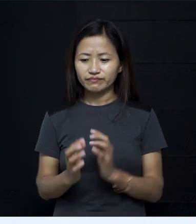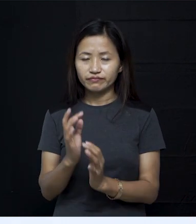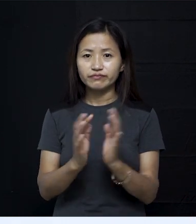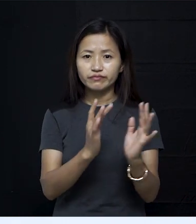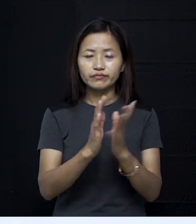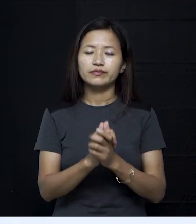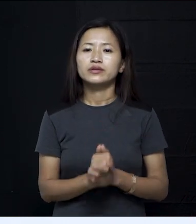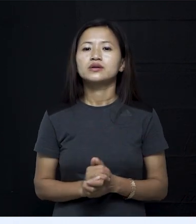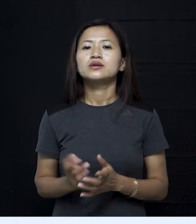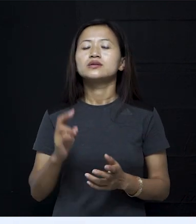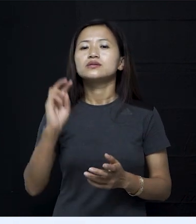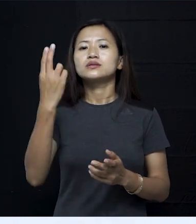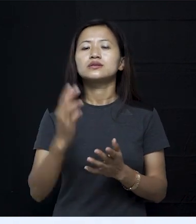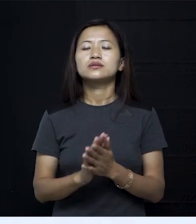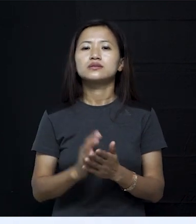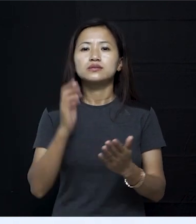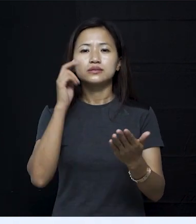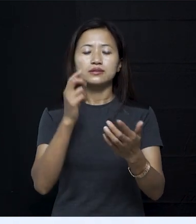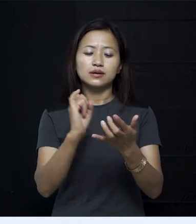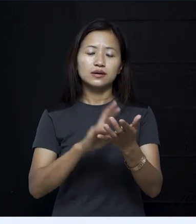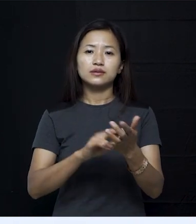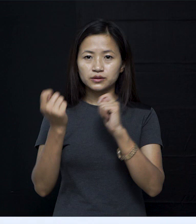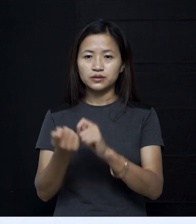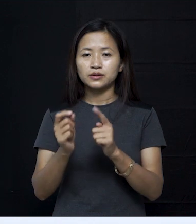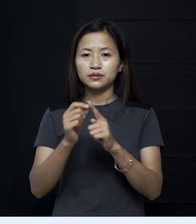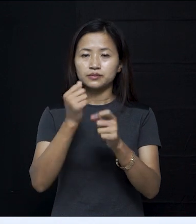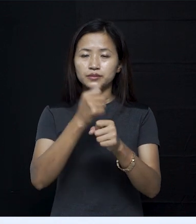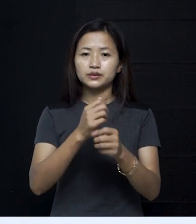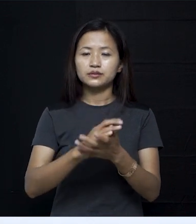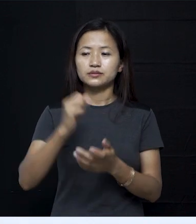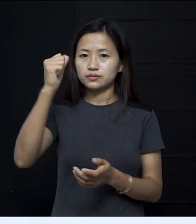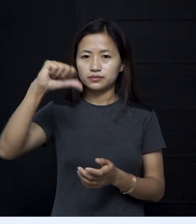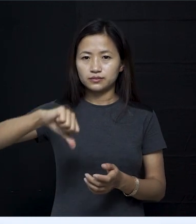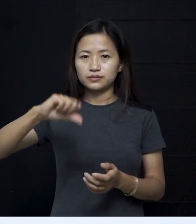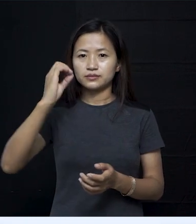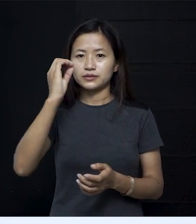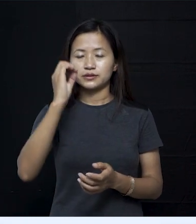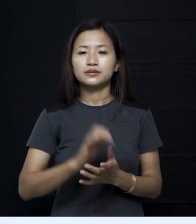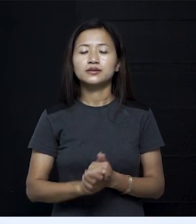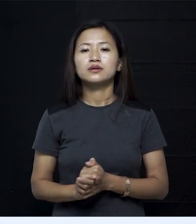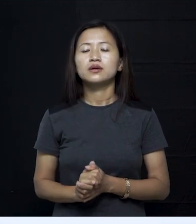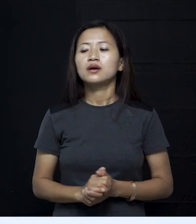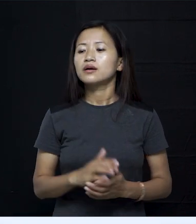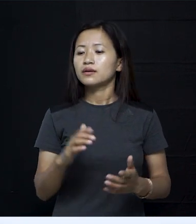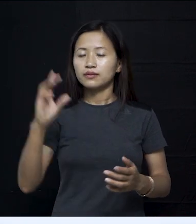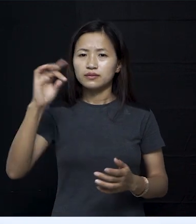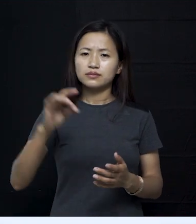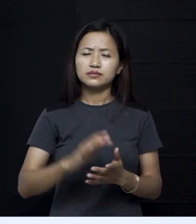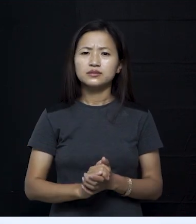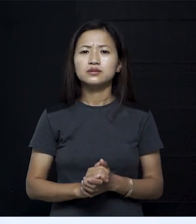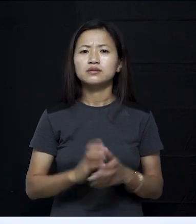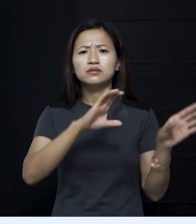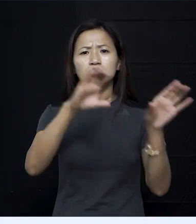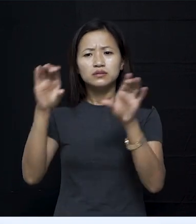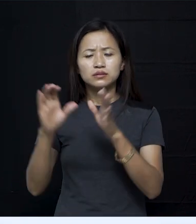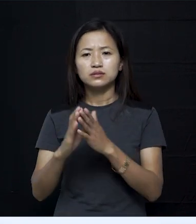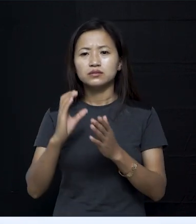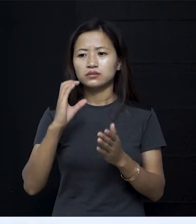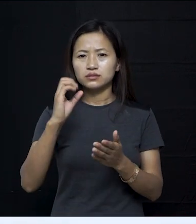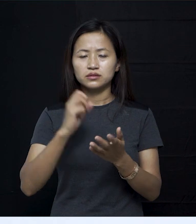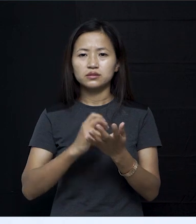of labors, and so in this situation, the owner, he will be hiring, okay, lots of